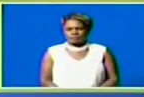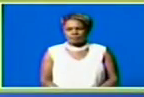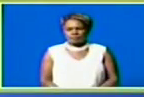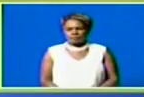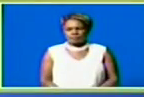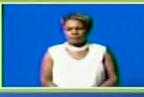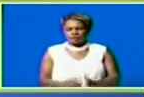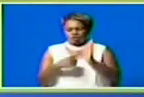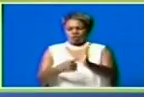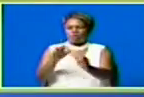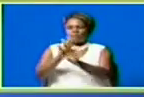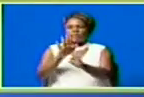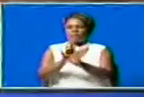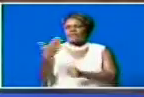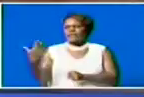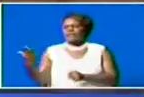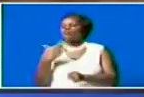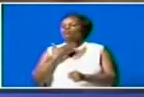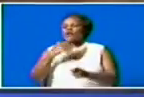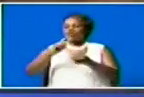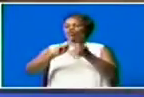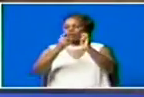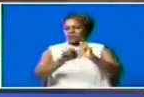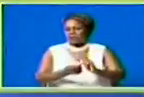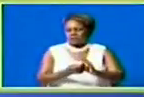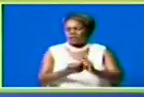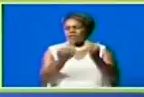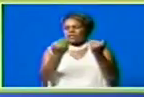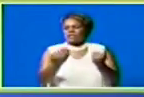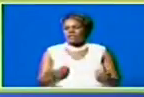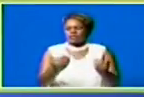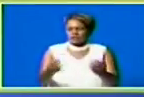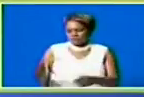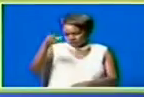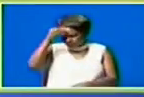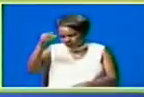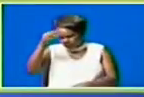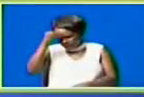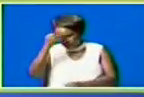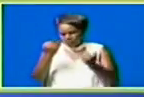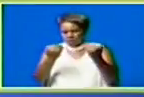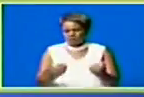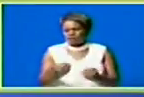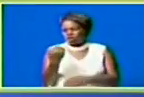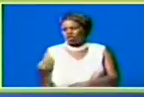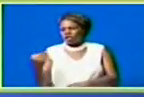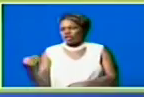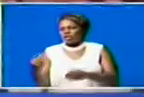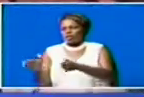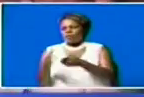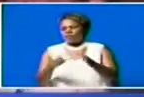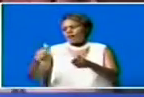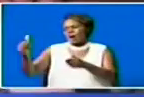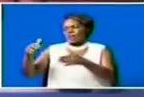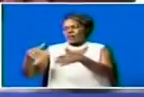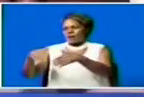Kuonyesha kuna mambo mengi ambayo lazima turekebishe. Tunahitaji coaching. Tunahitaji kupa hawa watoto nafasi waende nje.